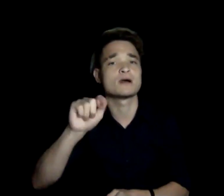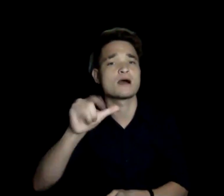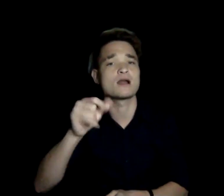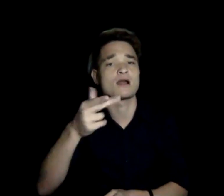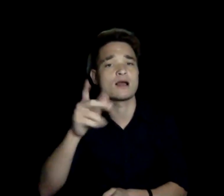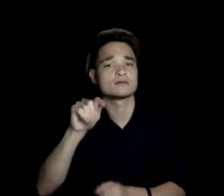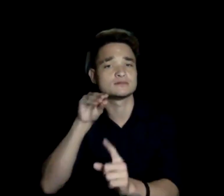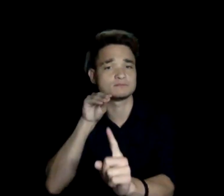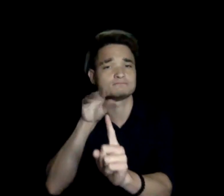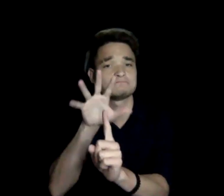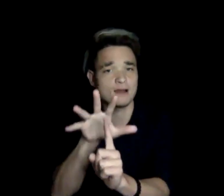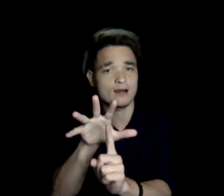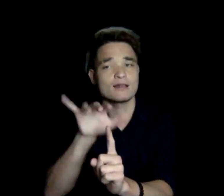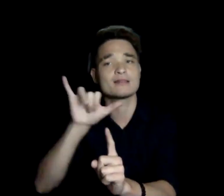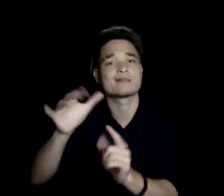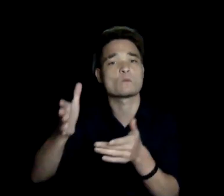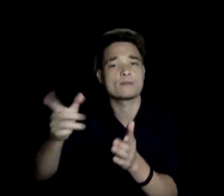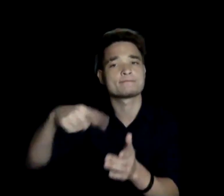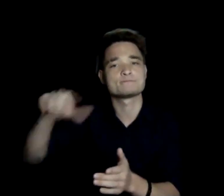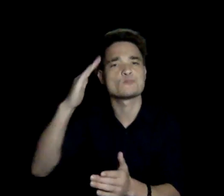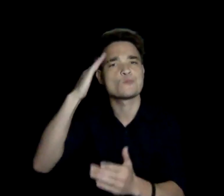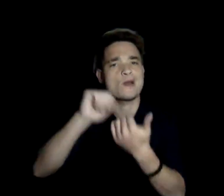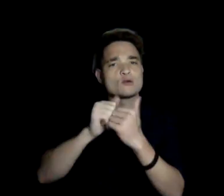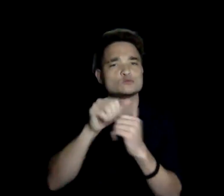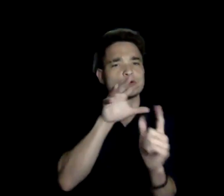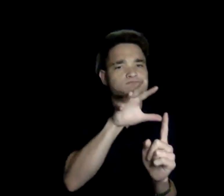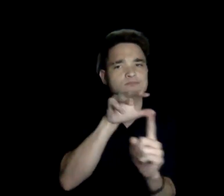they can manage Spotlight by themselves.